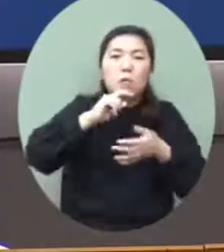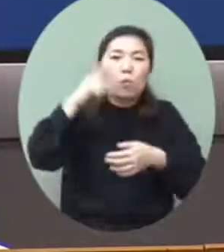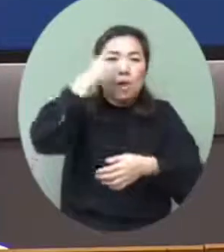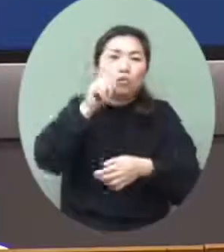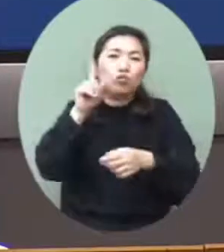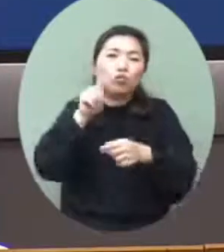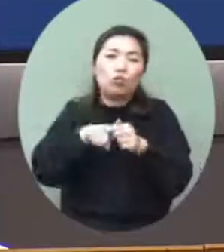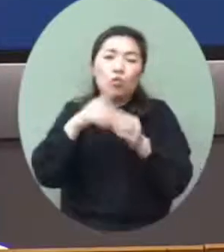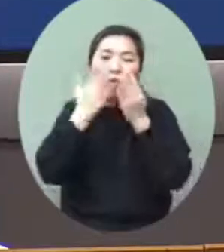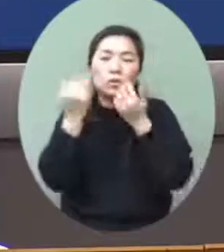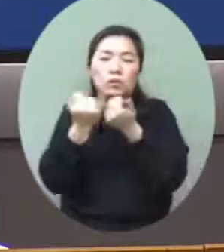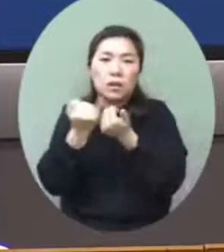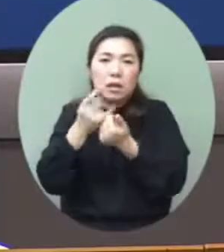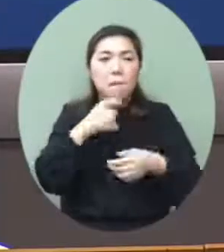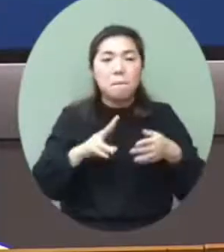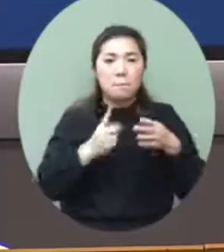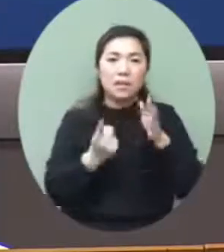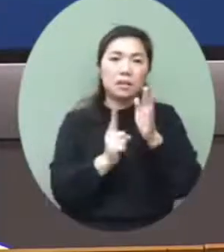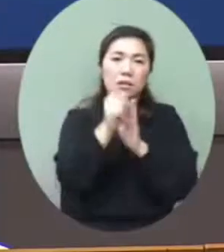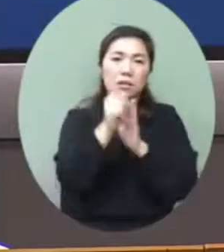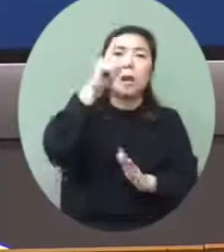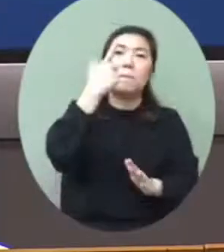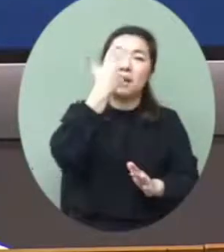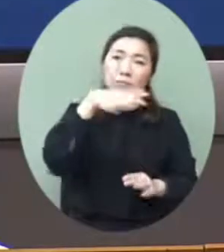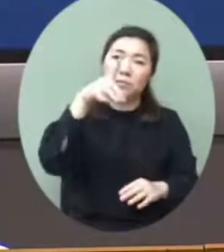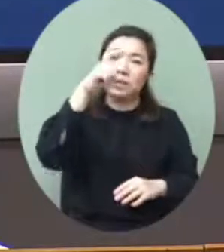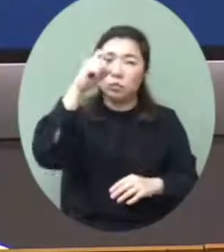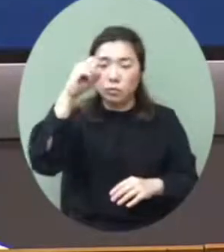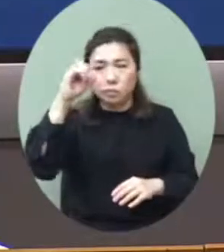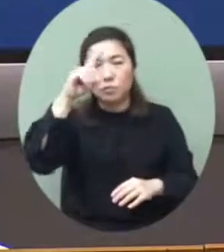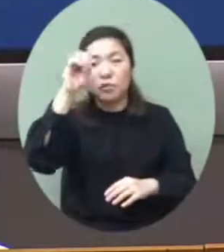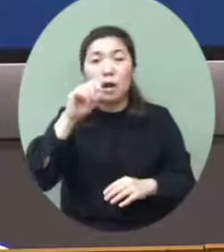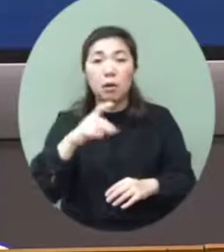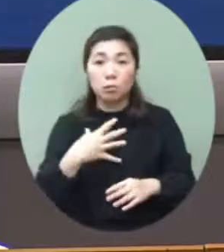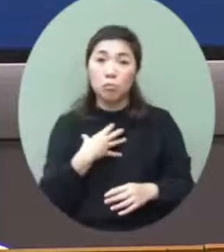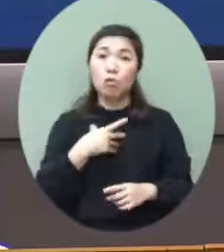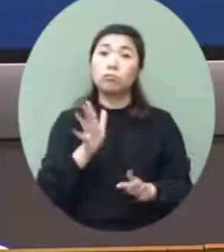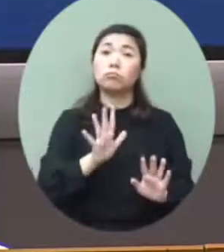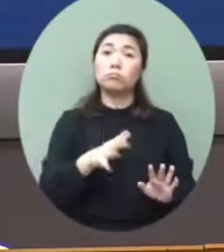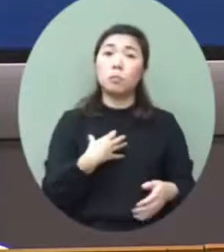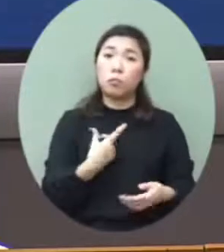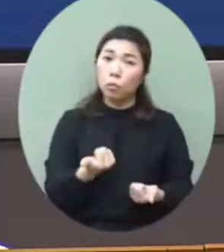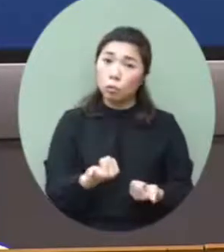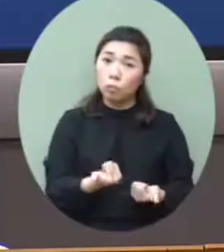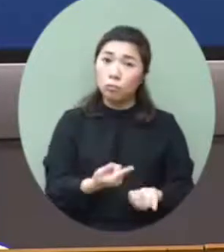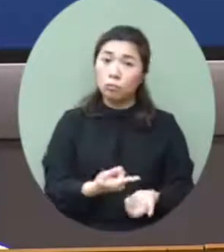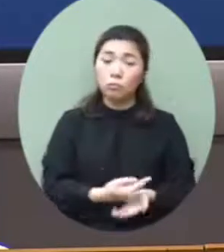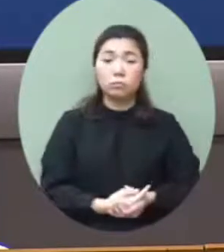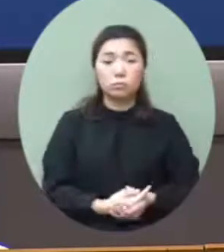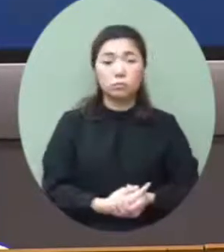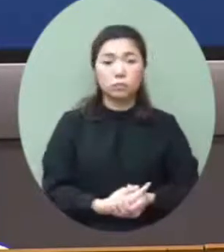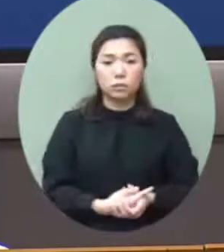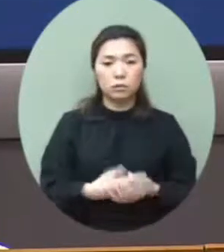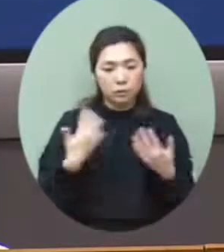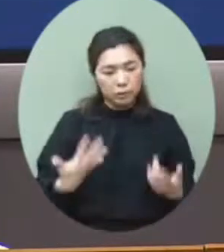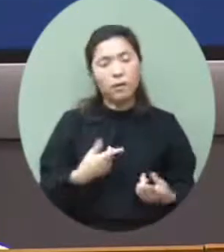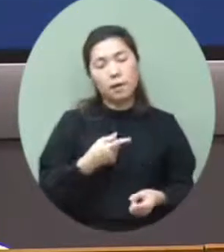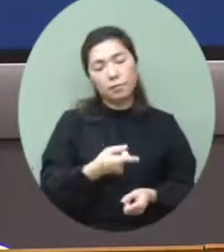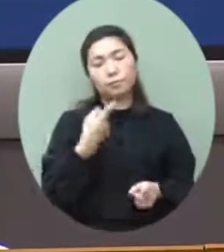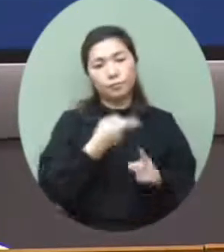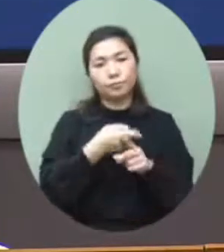in this group is just 55%. I think we should make use of this time to boost the rate to